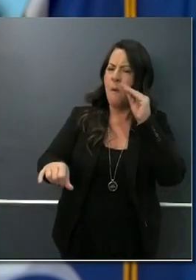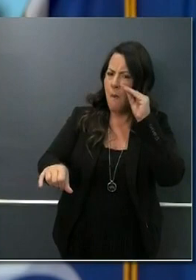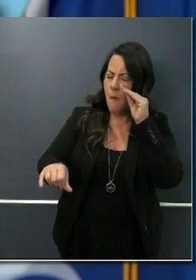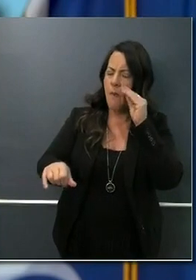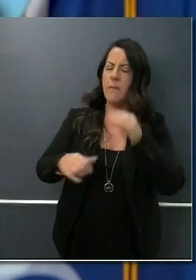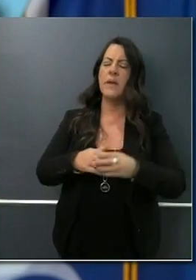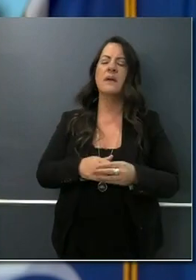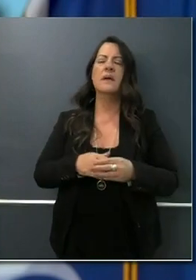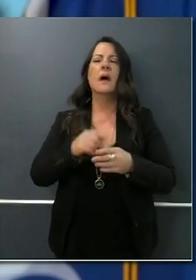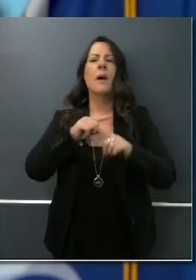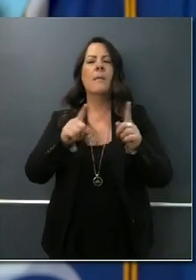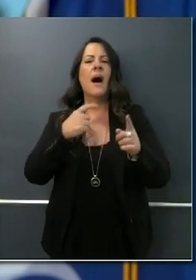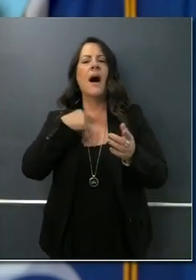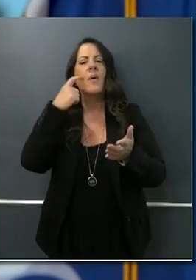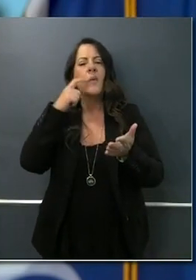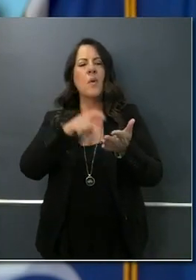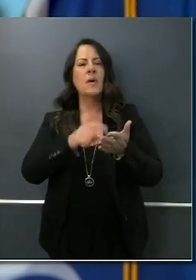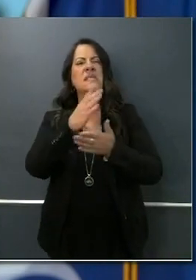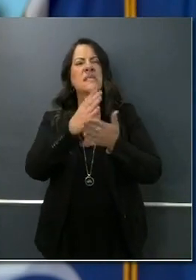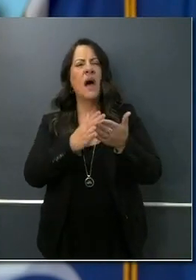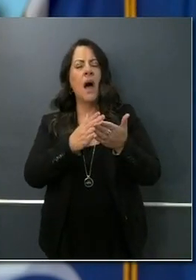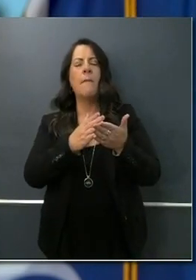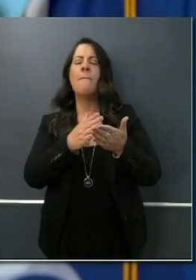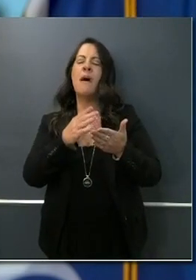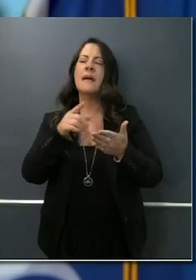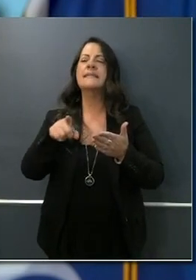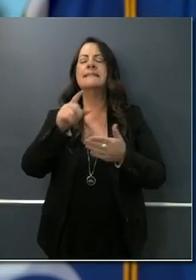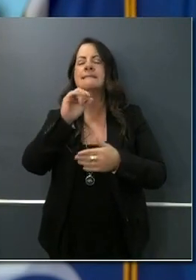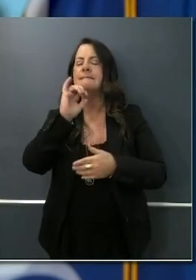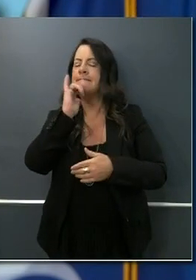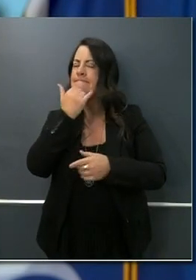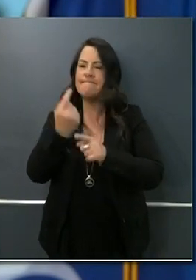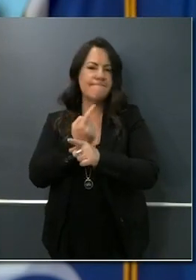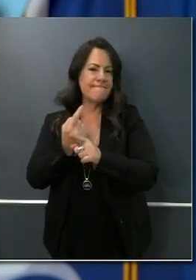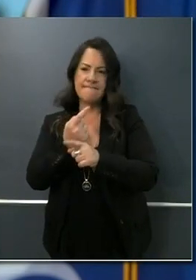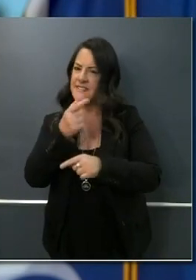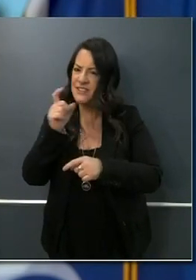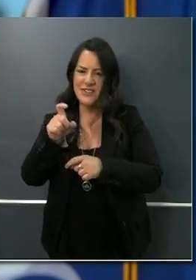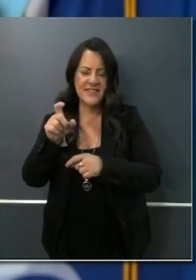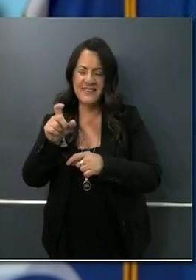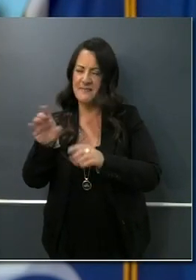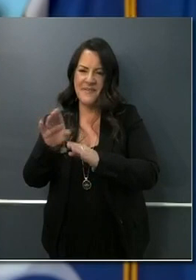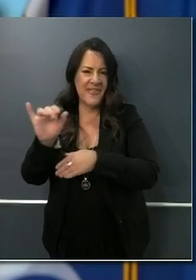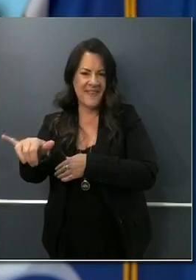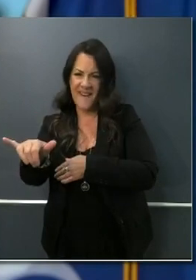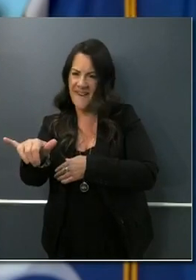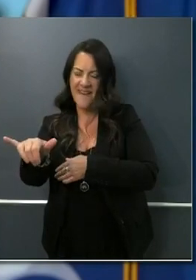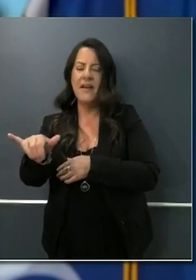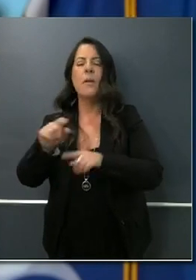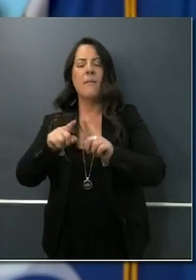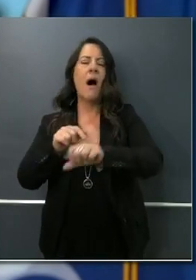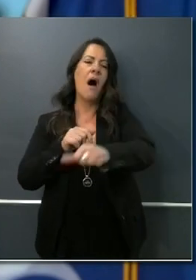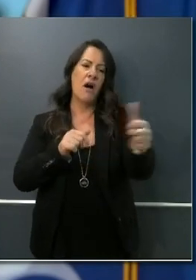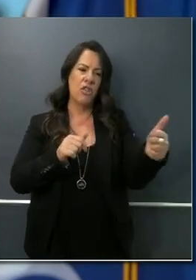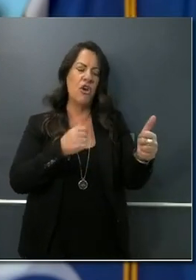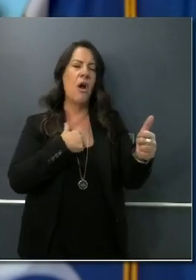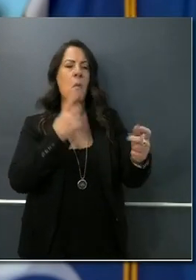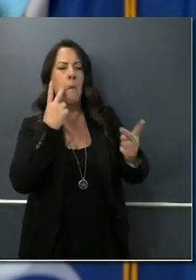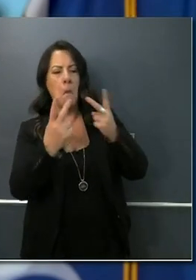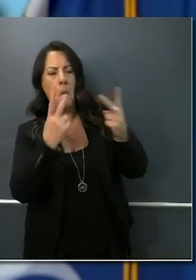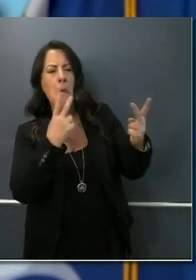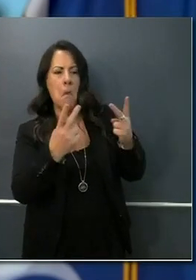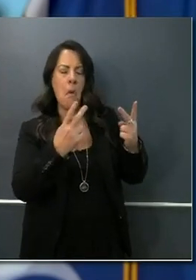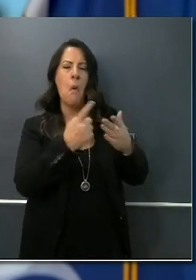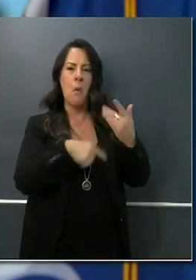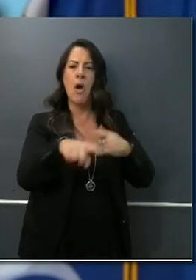movement, are doing so inappropriately. But it does suggest, again, that we are seeing movement all across the state of